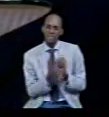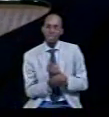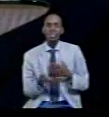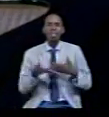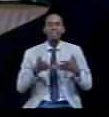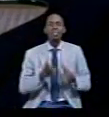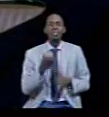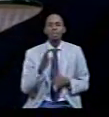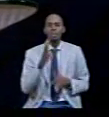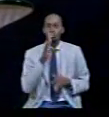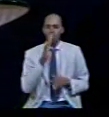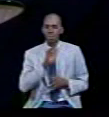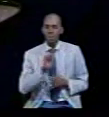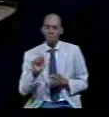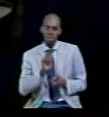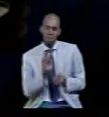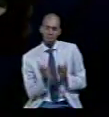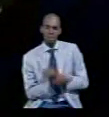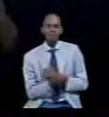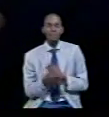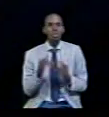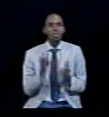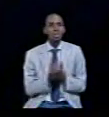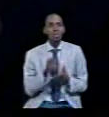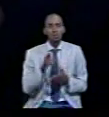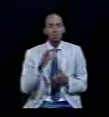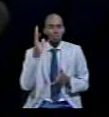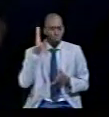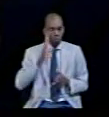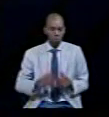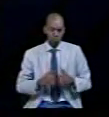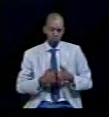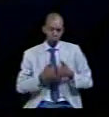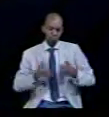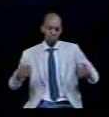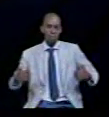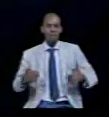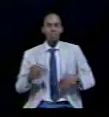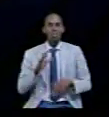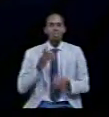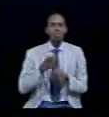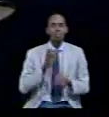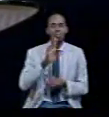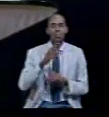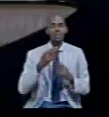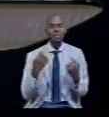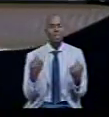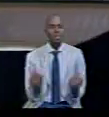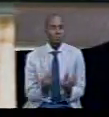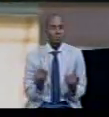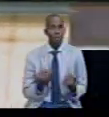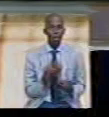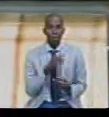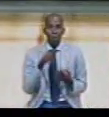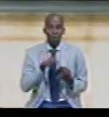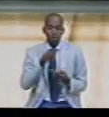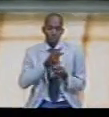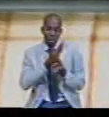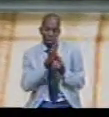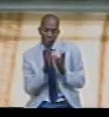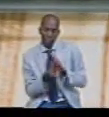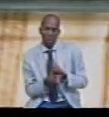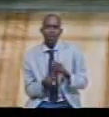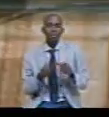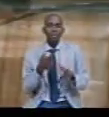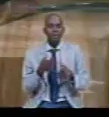a turning around that will break off your separate from your sins. And when you repent, then have a